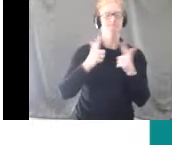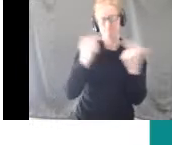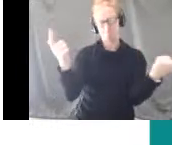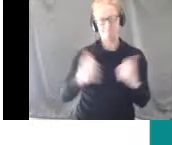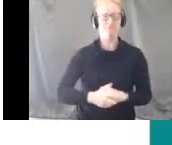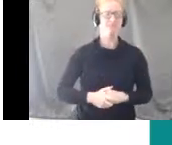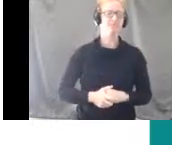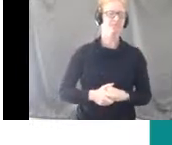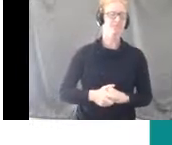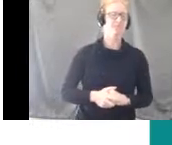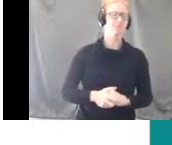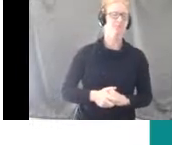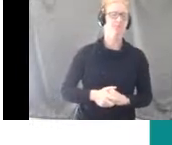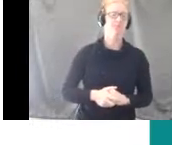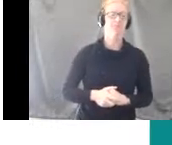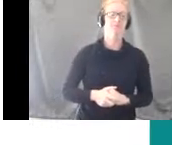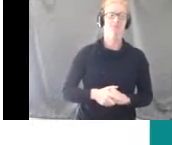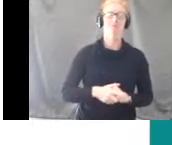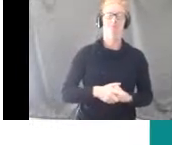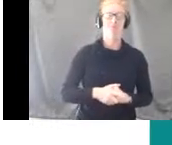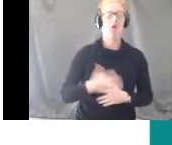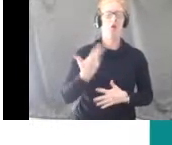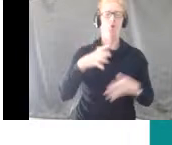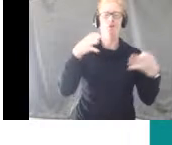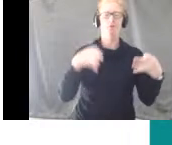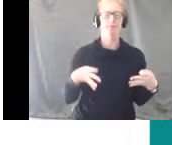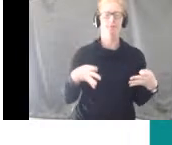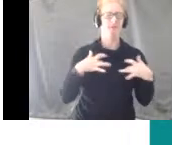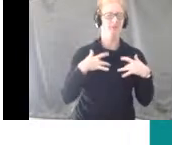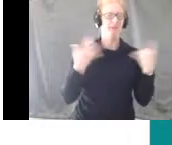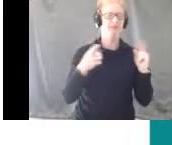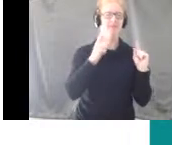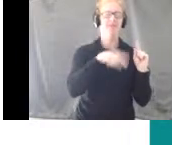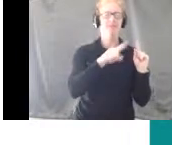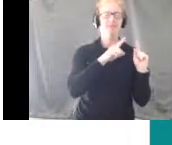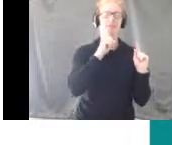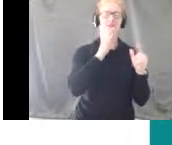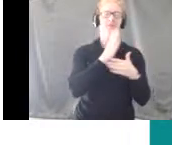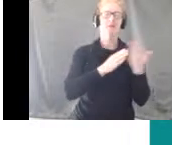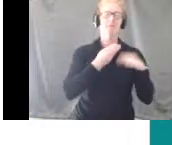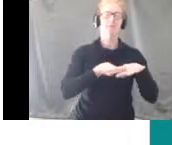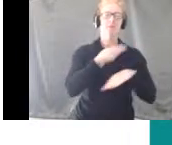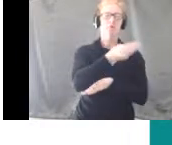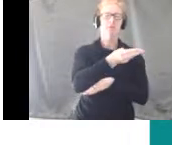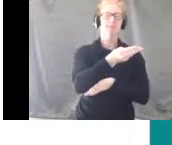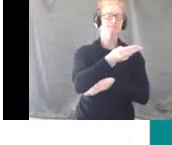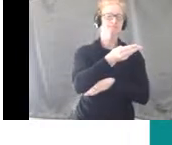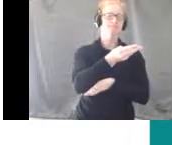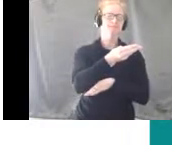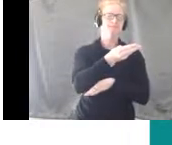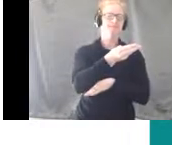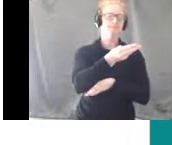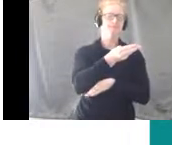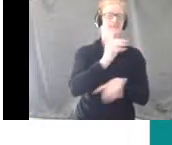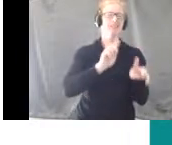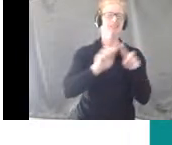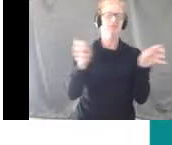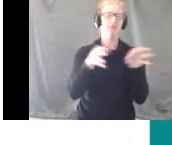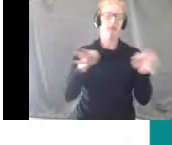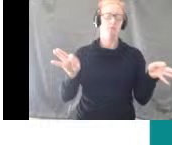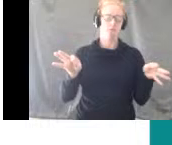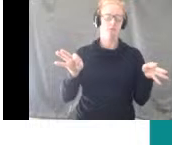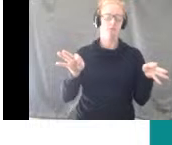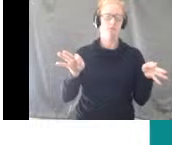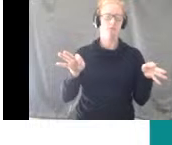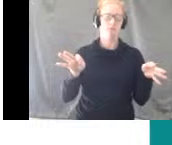Within our events, and as I described a little bit earlier, we also had submissions that from in different languages. And